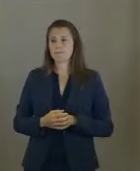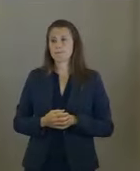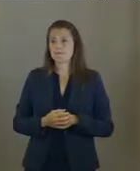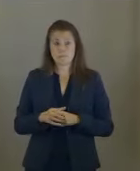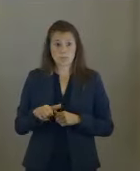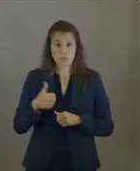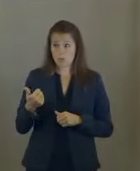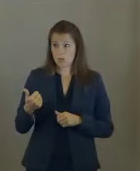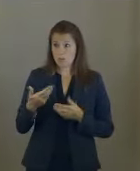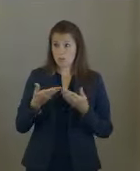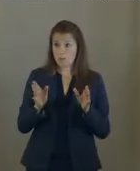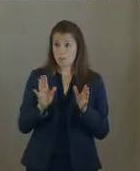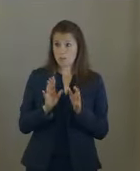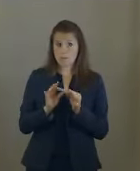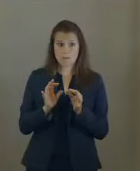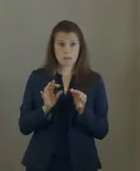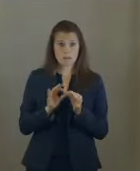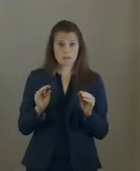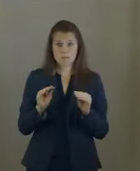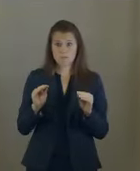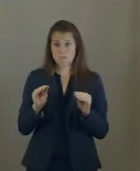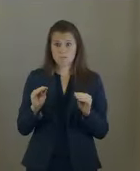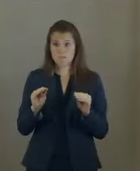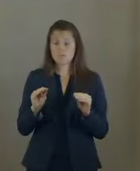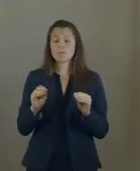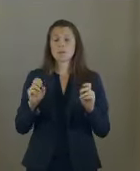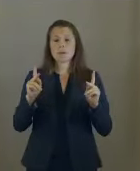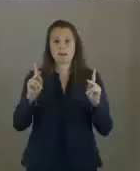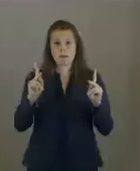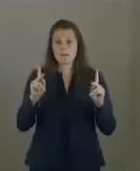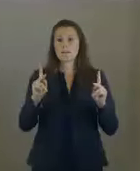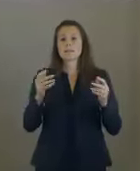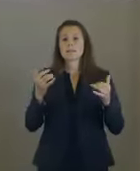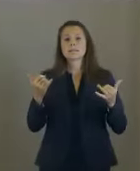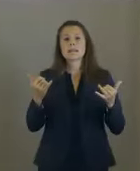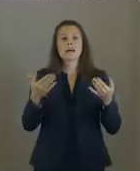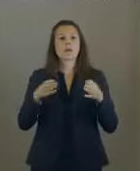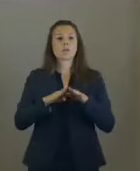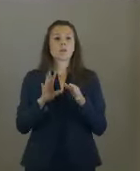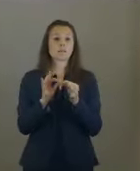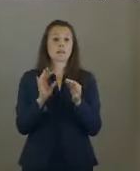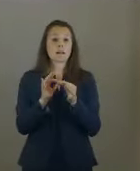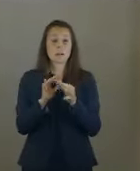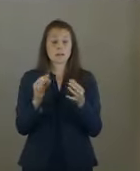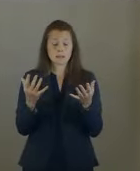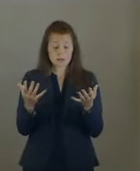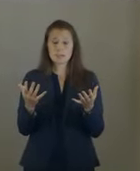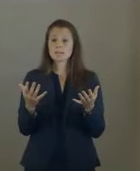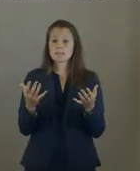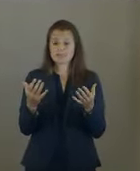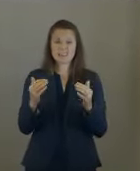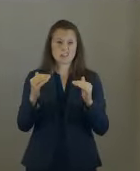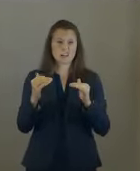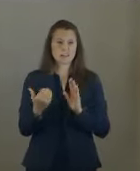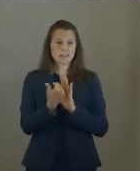Any further public comments? No other forms, very well. Okay, friends, we've now reached closing comments, which is our